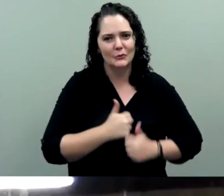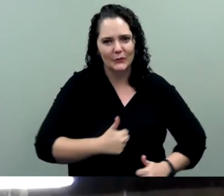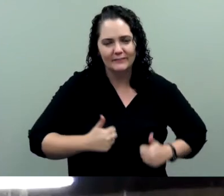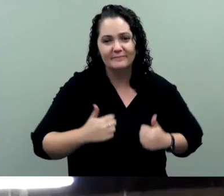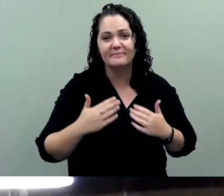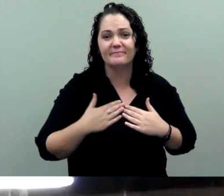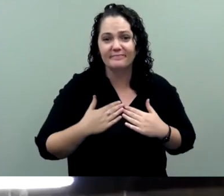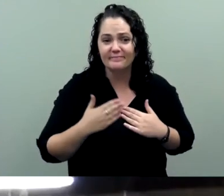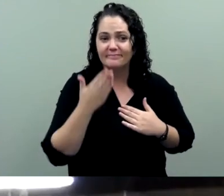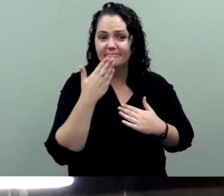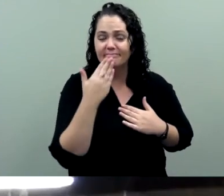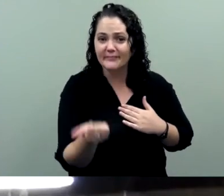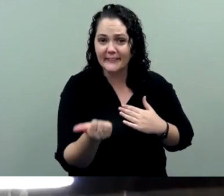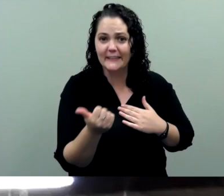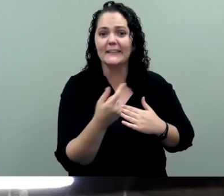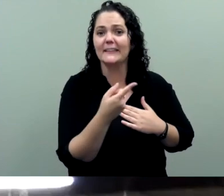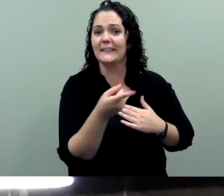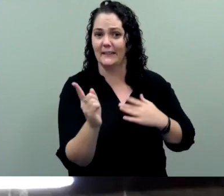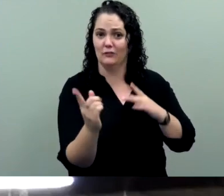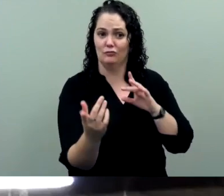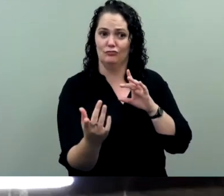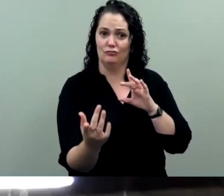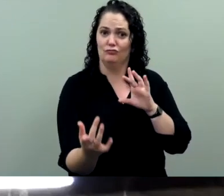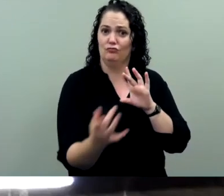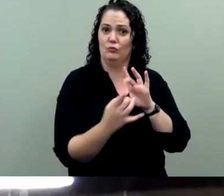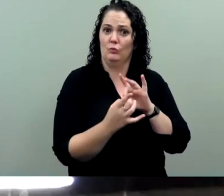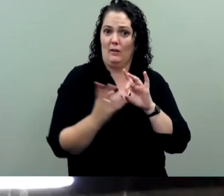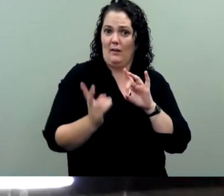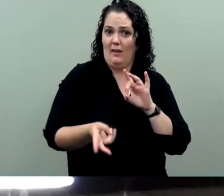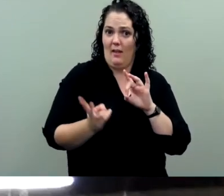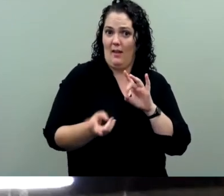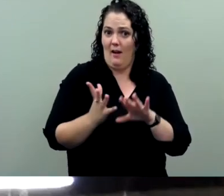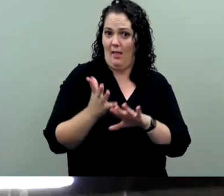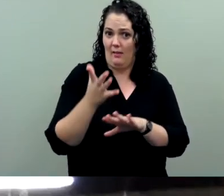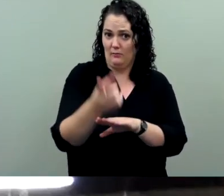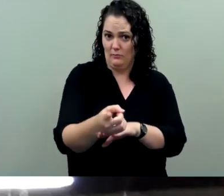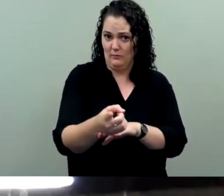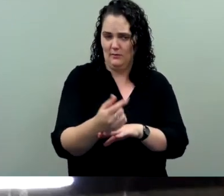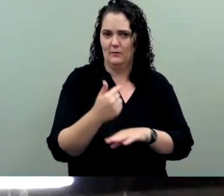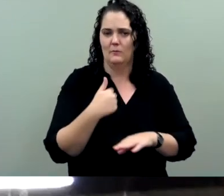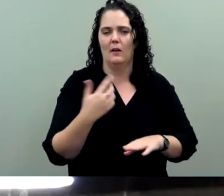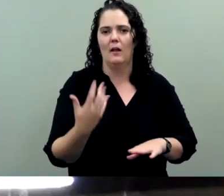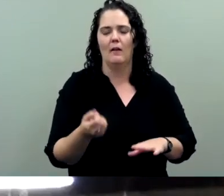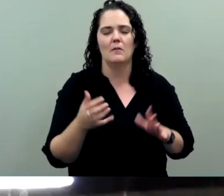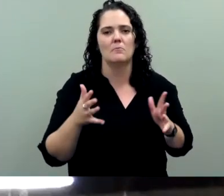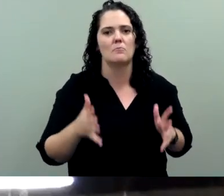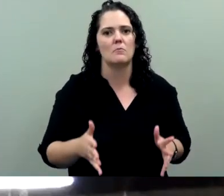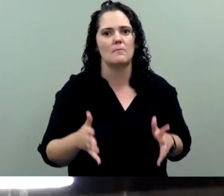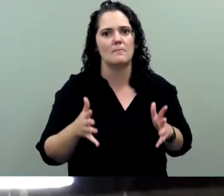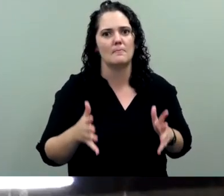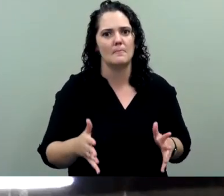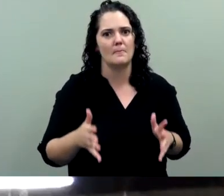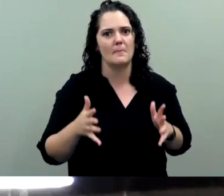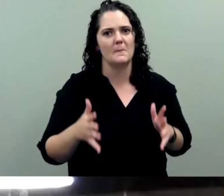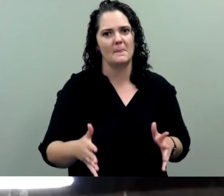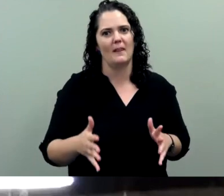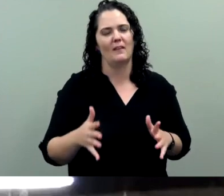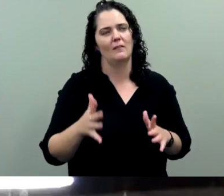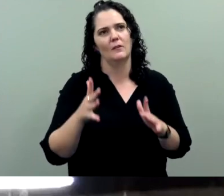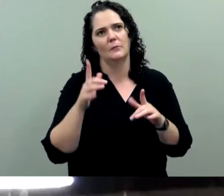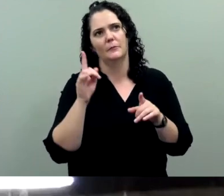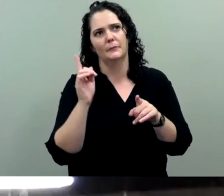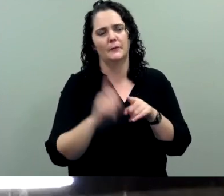Next week, we're going on to one of the strangest and most fascinating tools used by artists in the history of